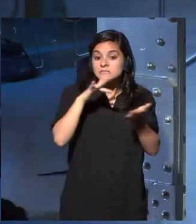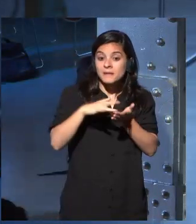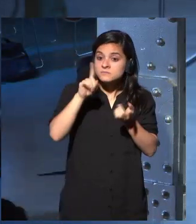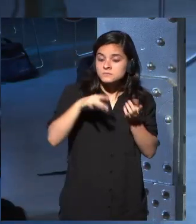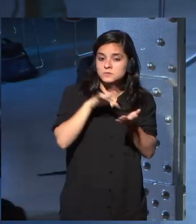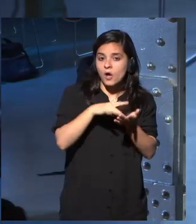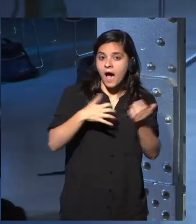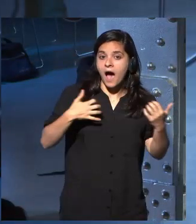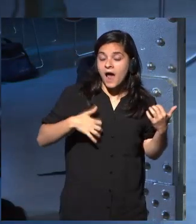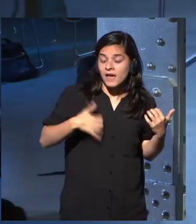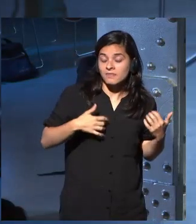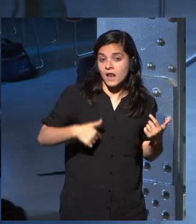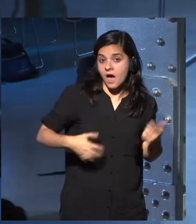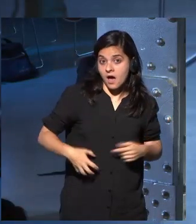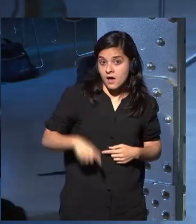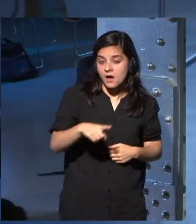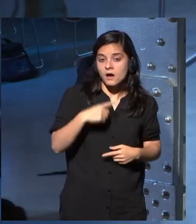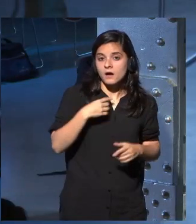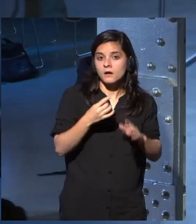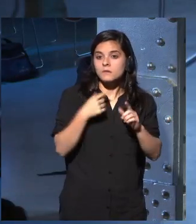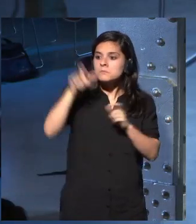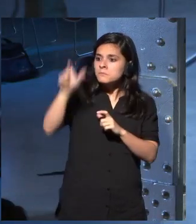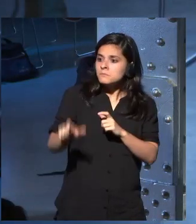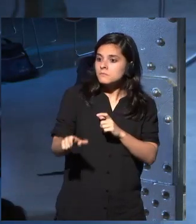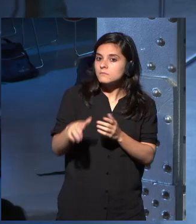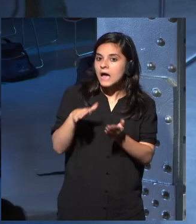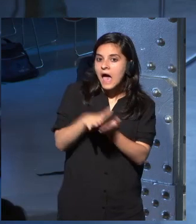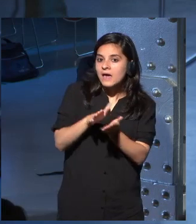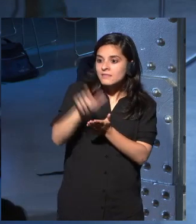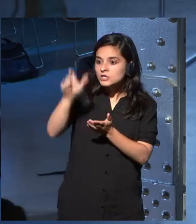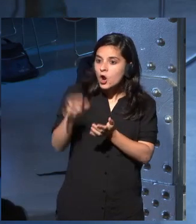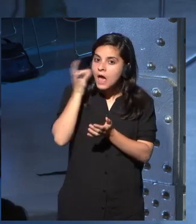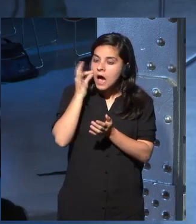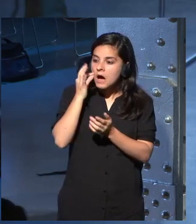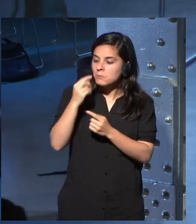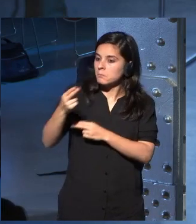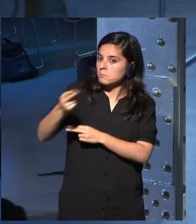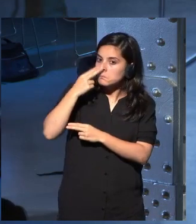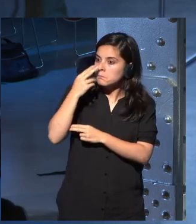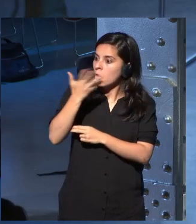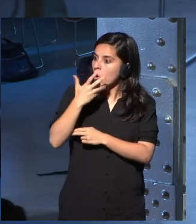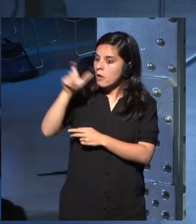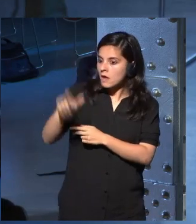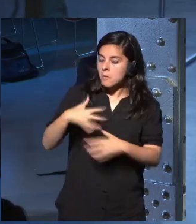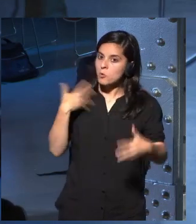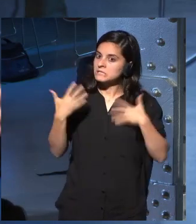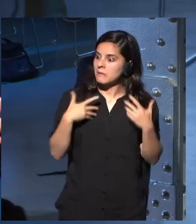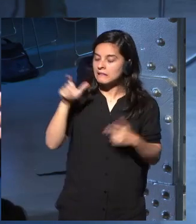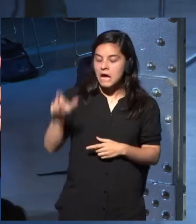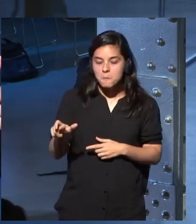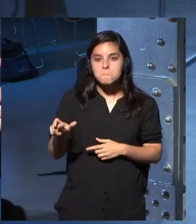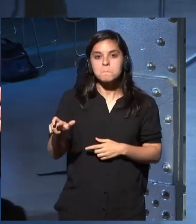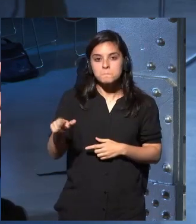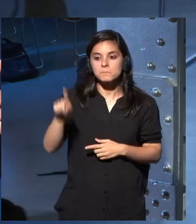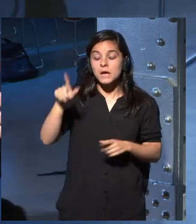El Gilo de Ariadna, and he entertains the idea of publishing in the